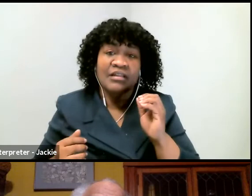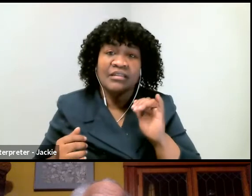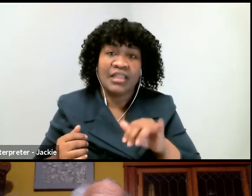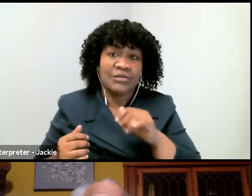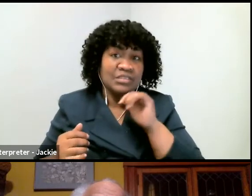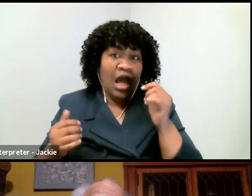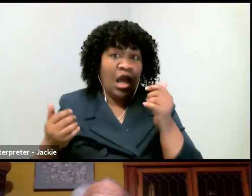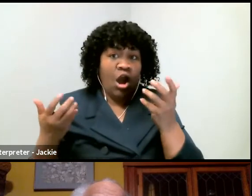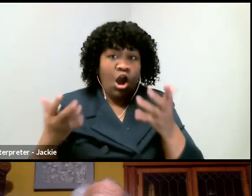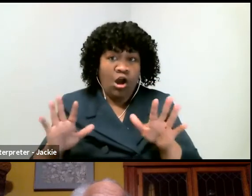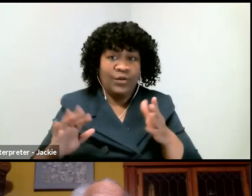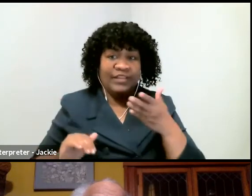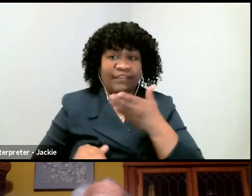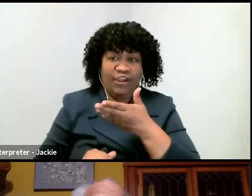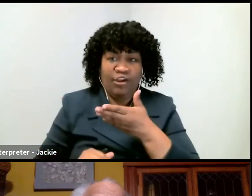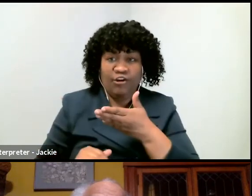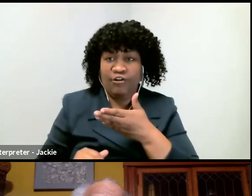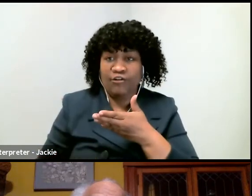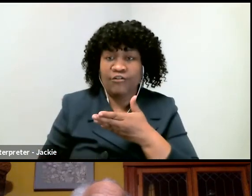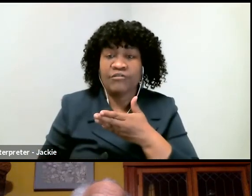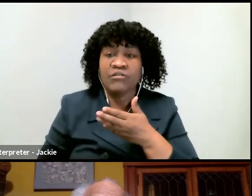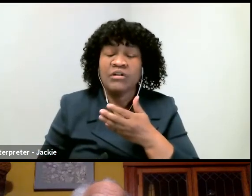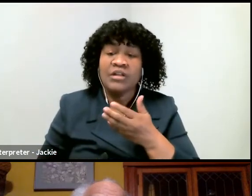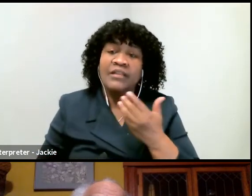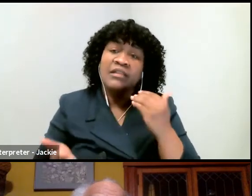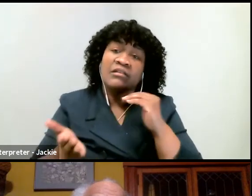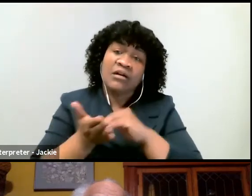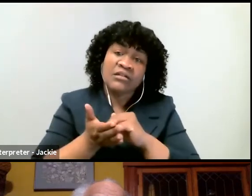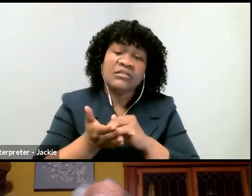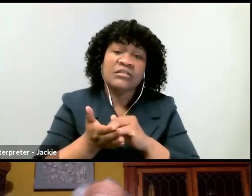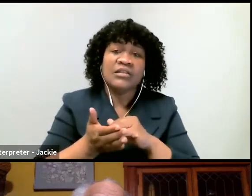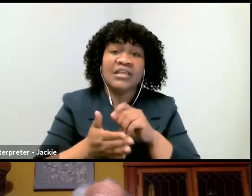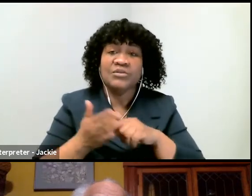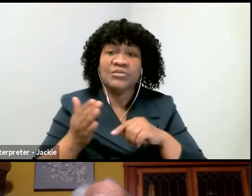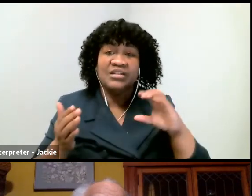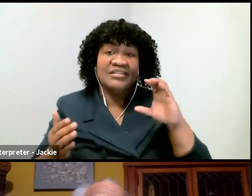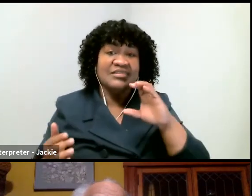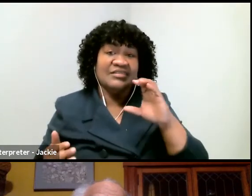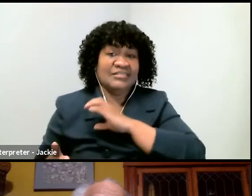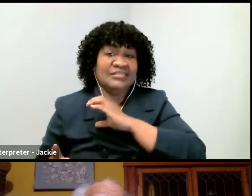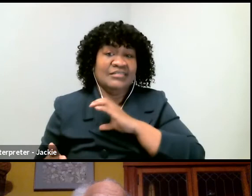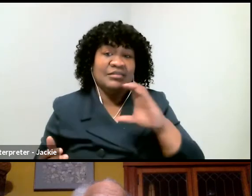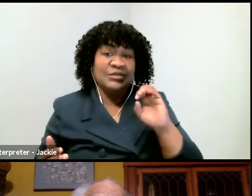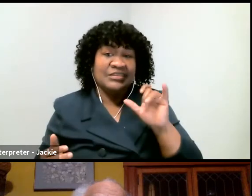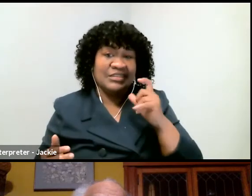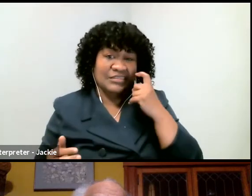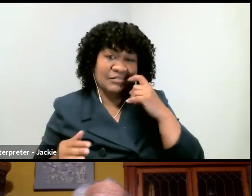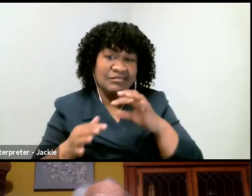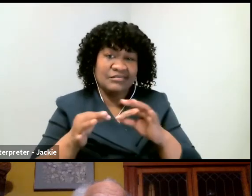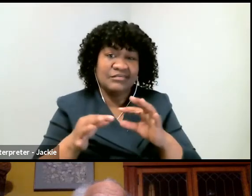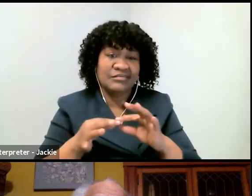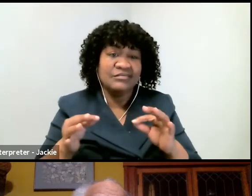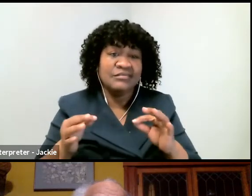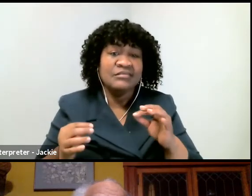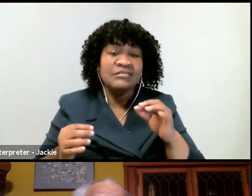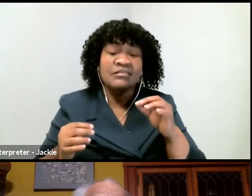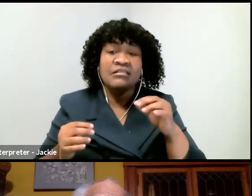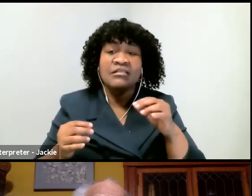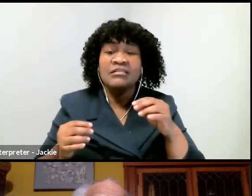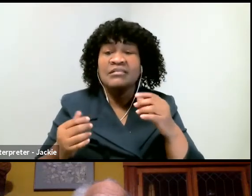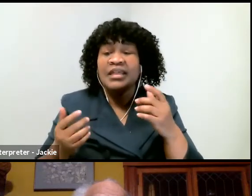already there. And then there's, you know, what Cecil mentions, there's that